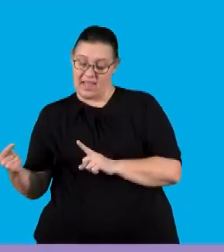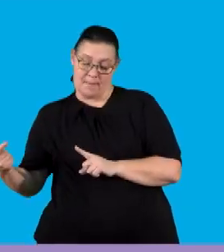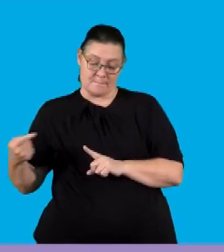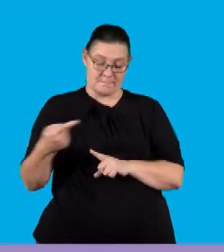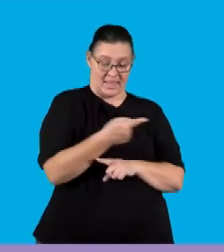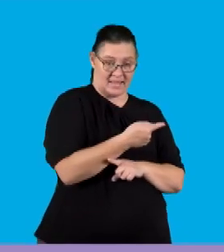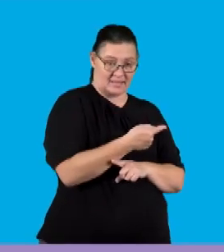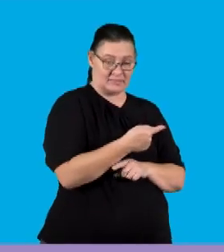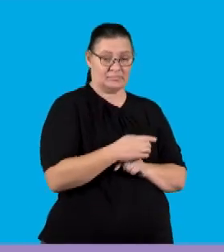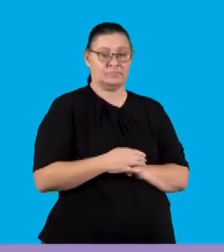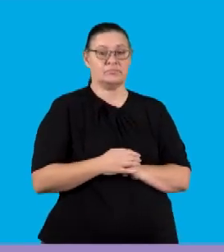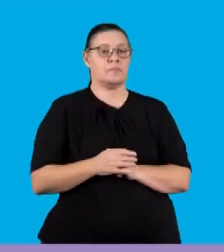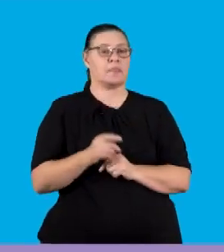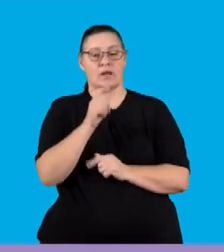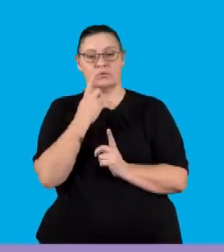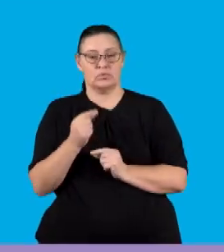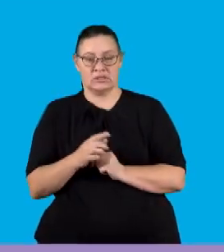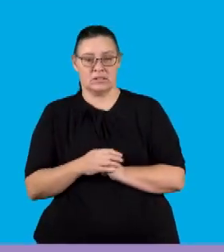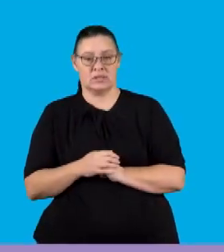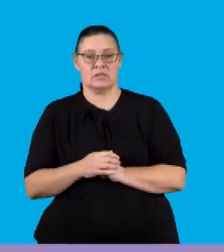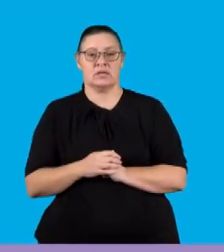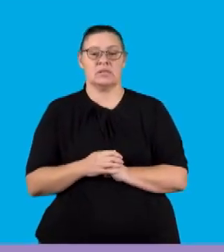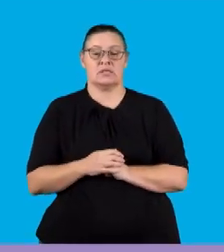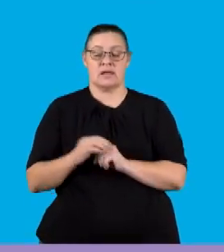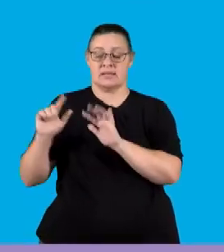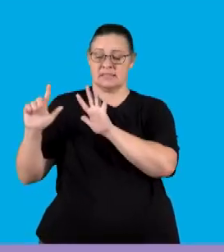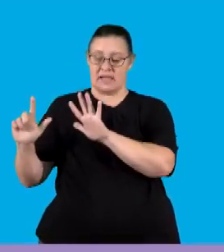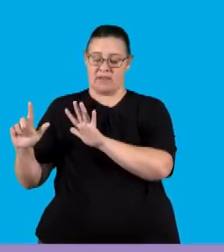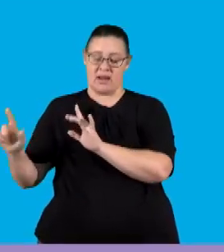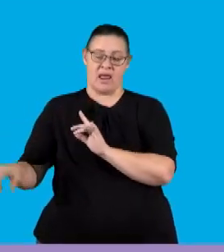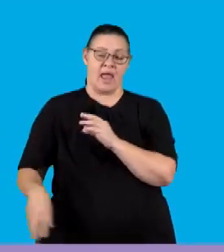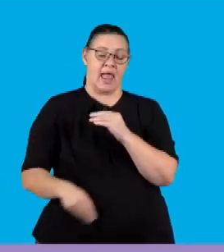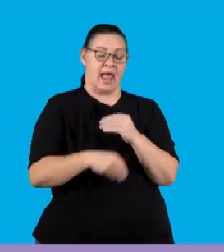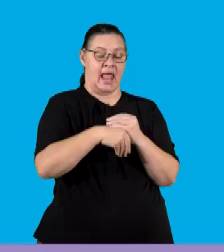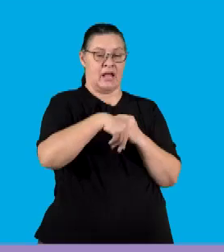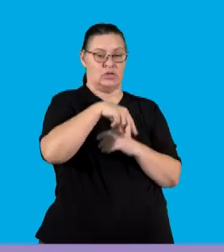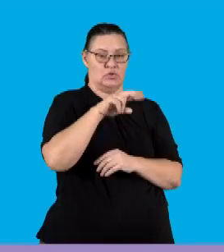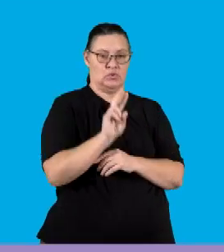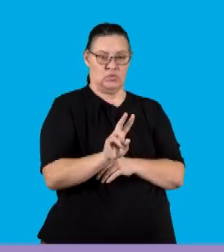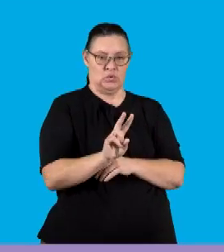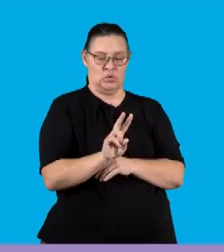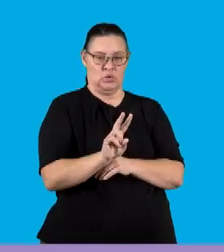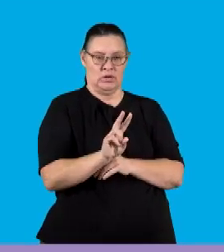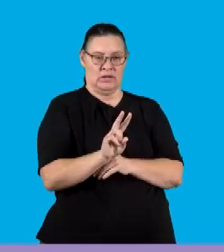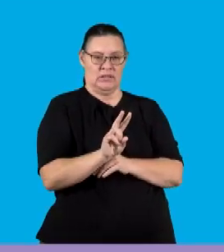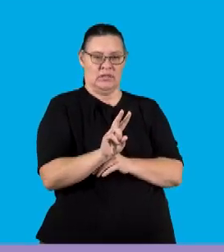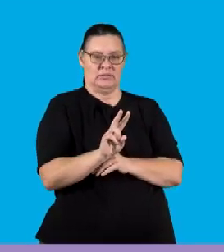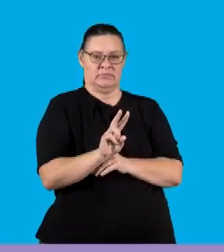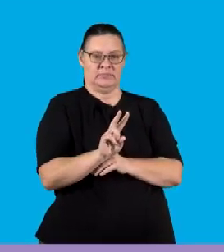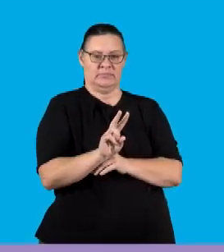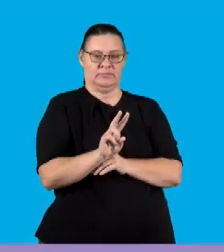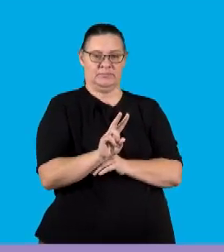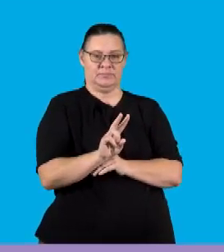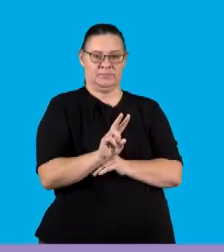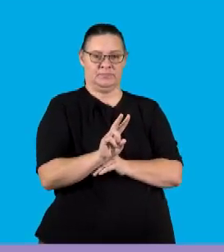negative 2. So what are we going to do? We are going to take the 7, we are going to move backwards and